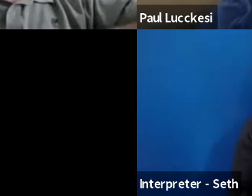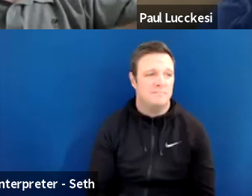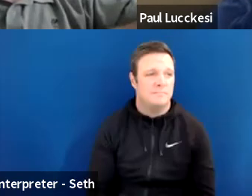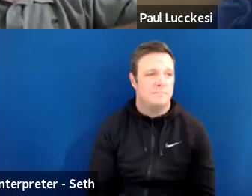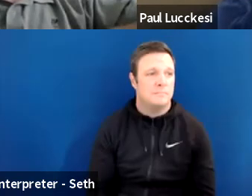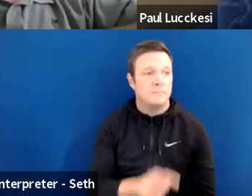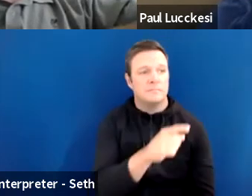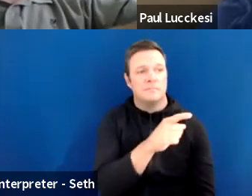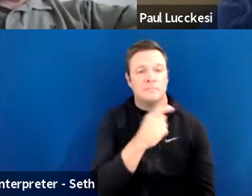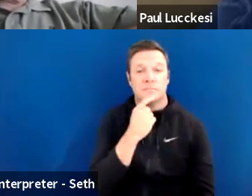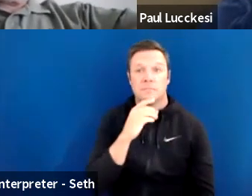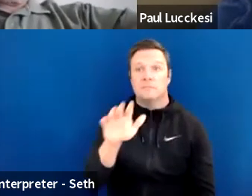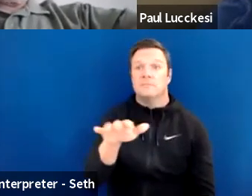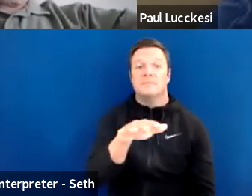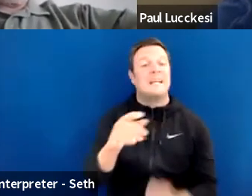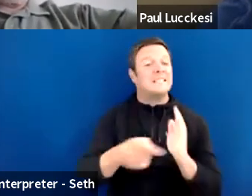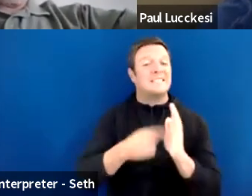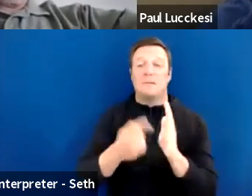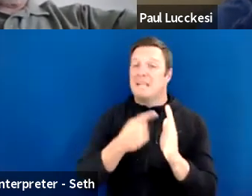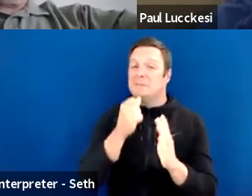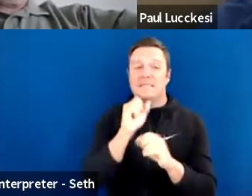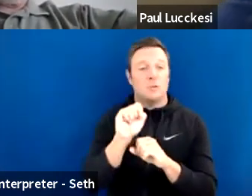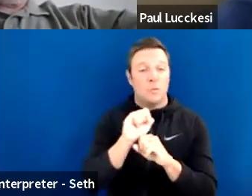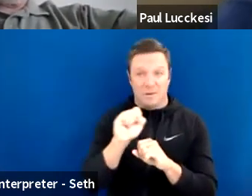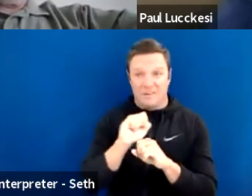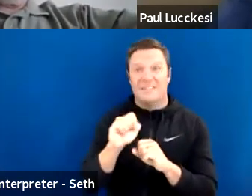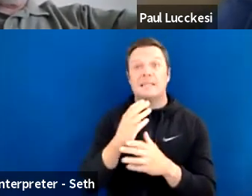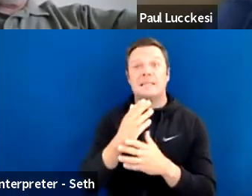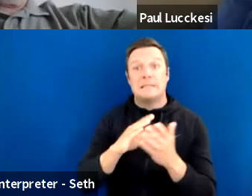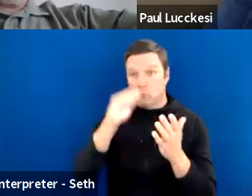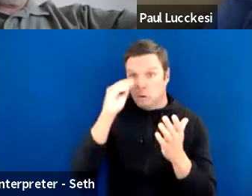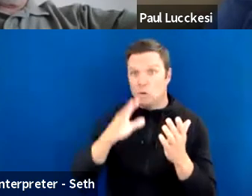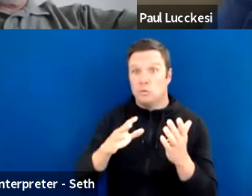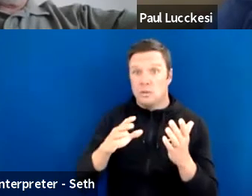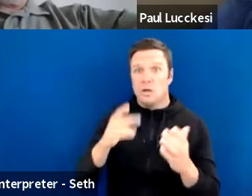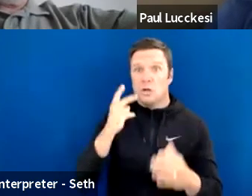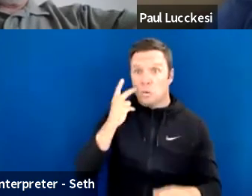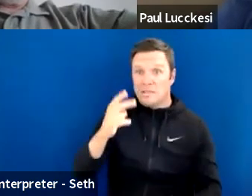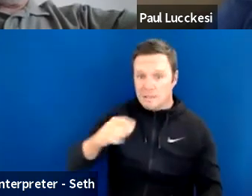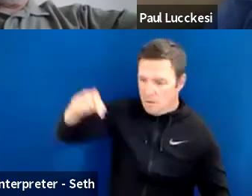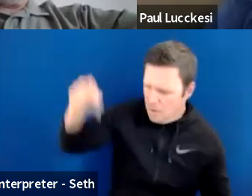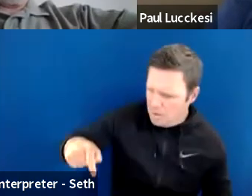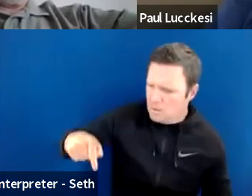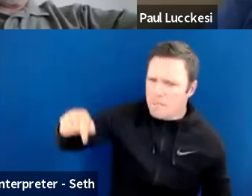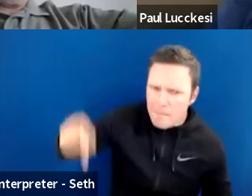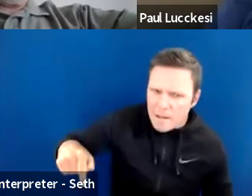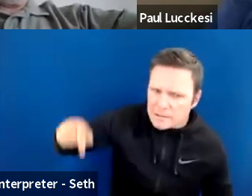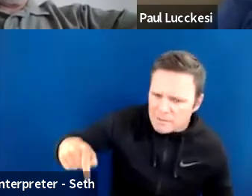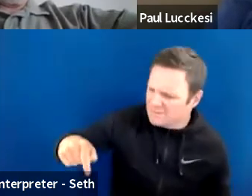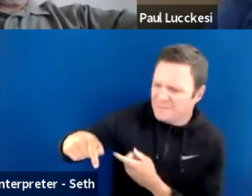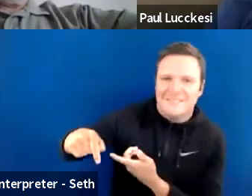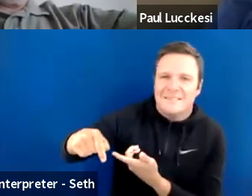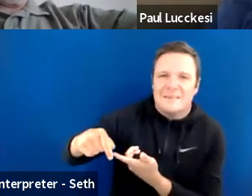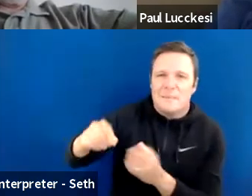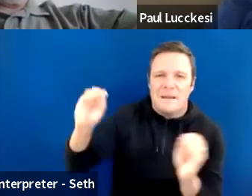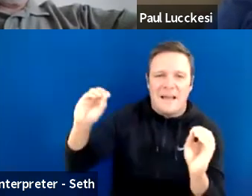aware, sometimes it doesn't work. I've had students who know how to do that. And you can see them in the camera punching and it doesn't work. So most of the